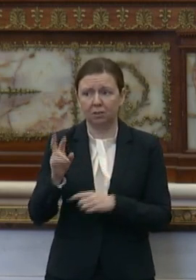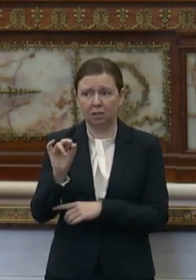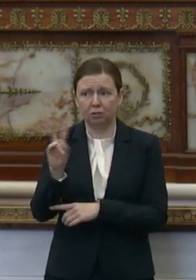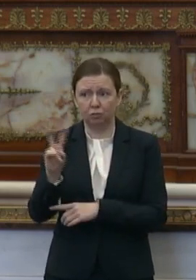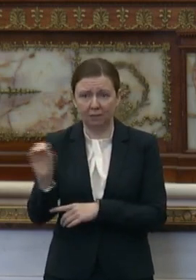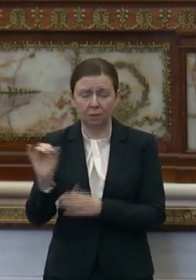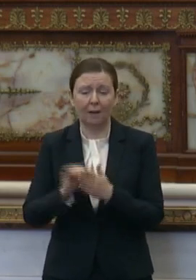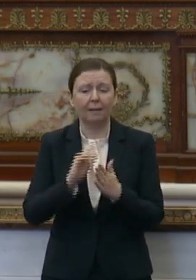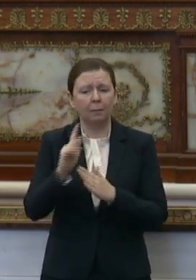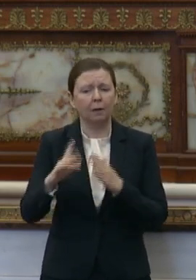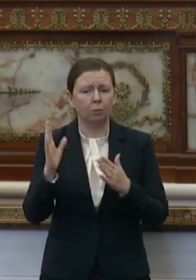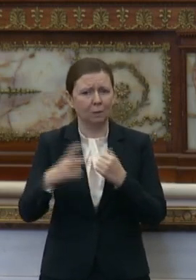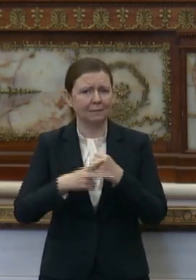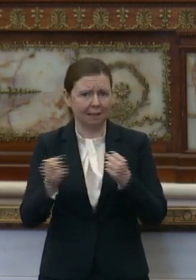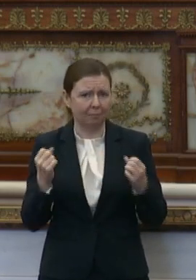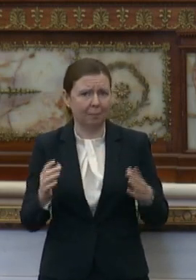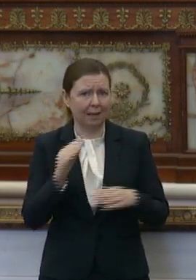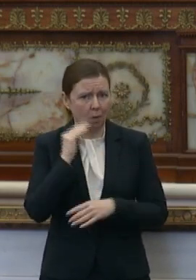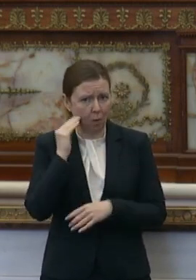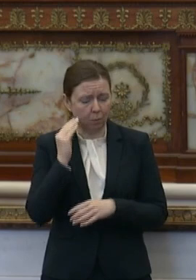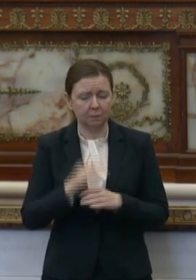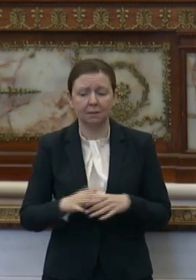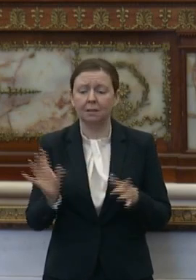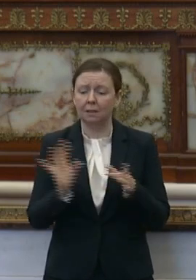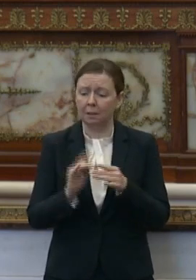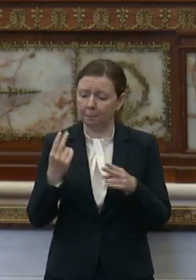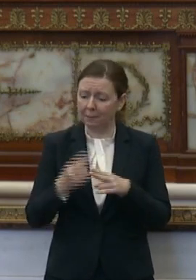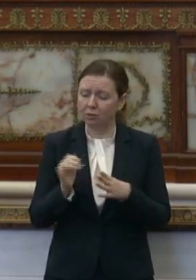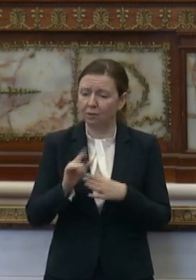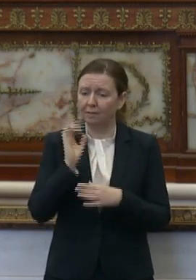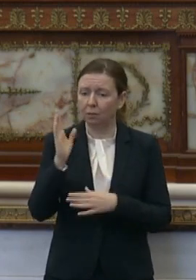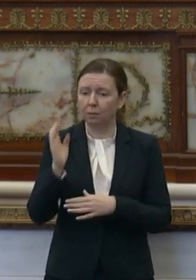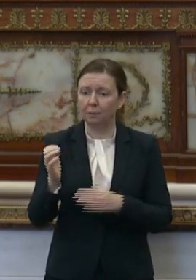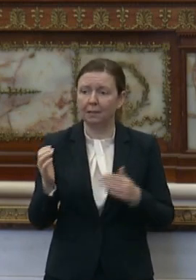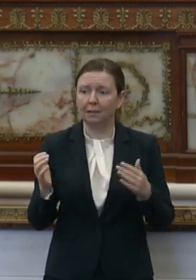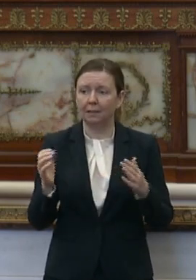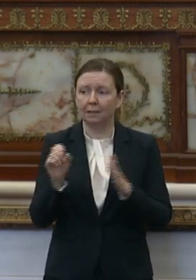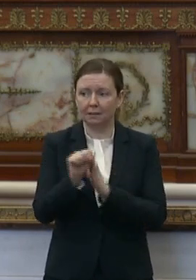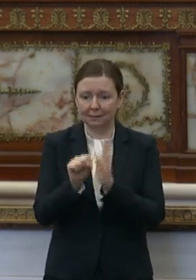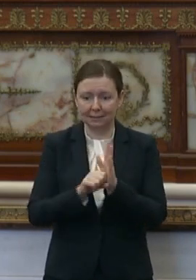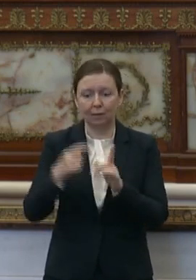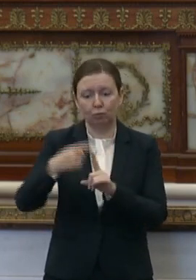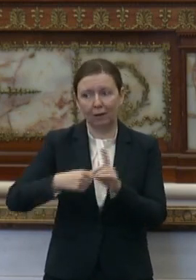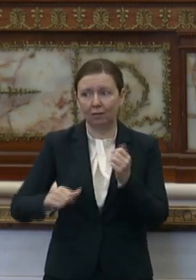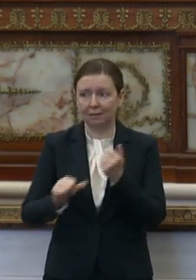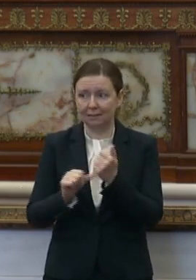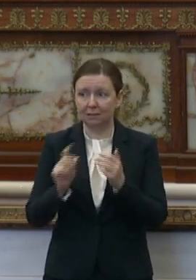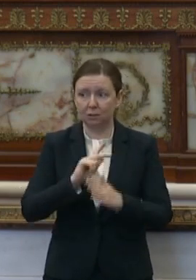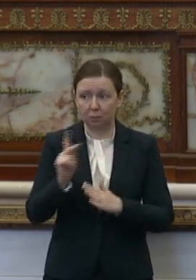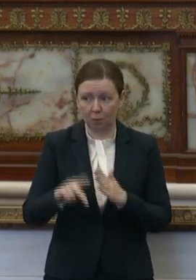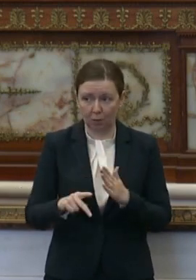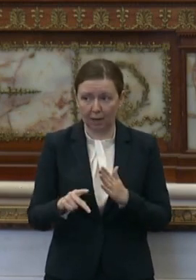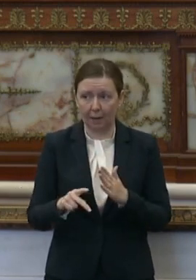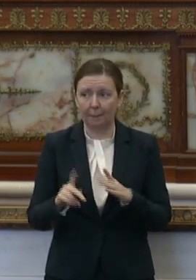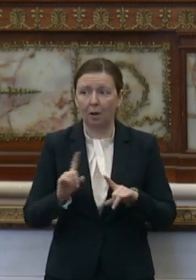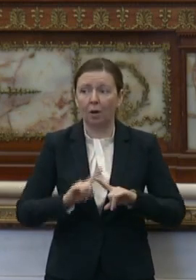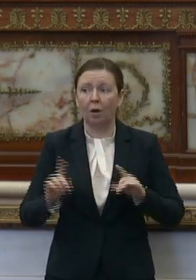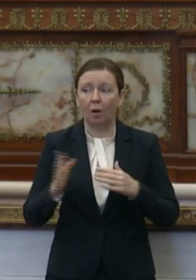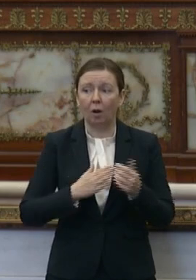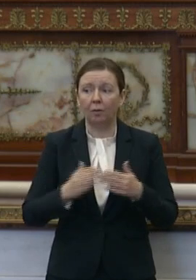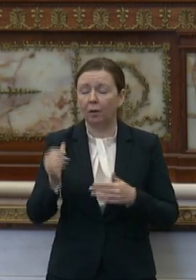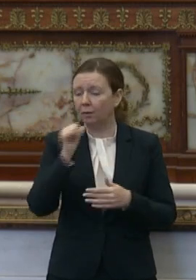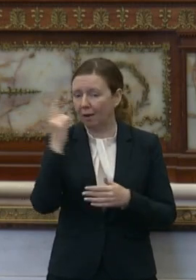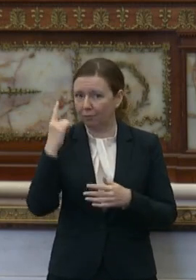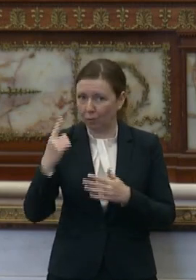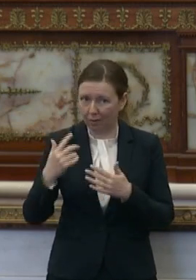will save many homes. It was mentioned that there is going to be a state rental assistance program, although it may not be for